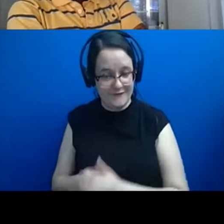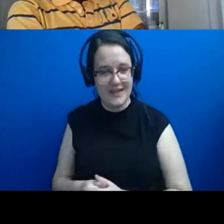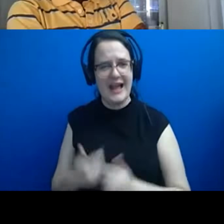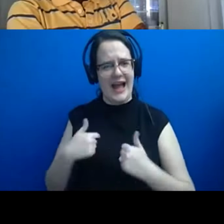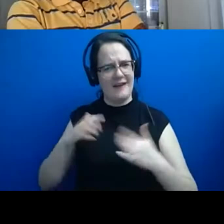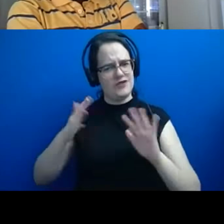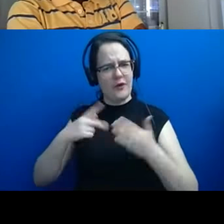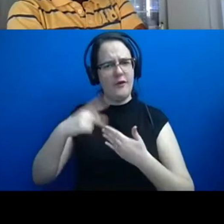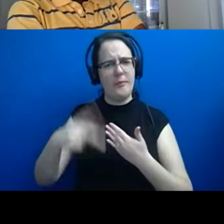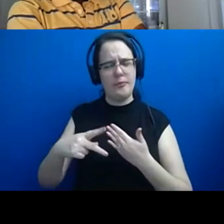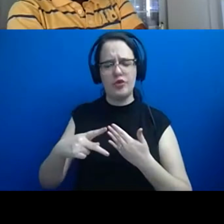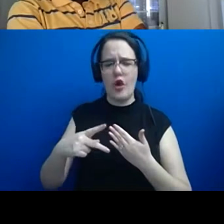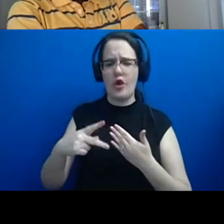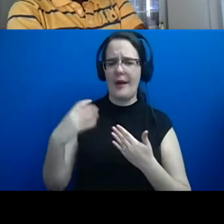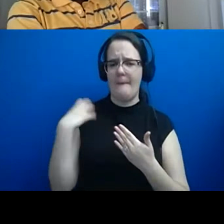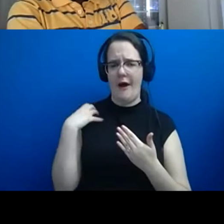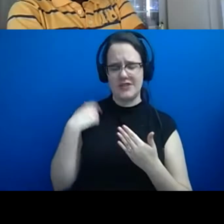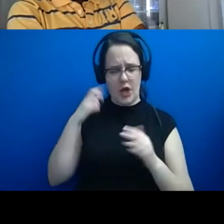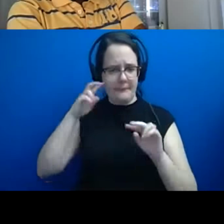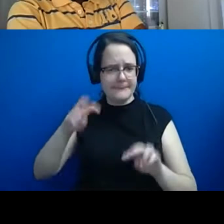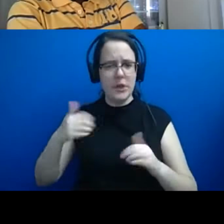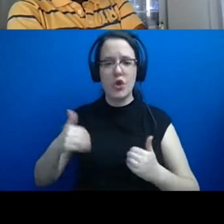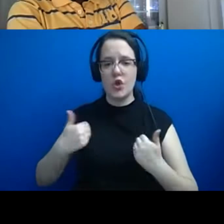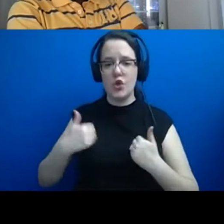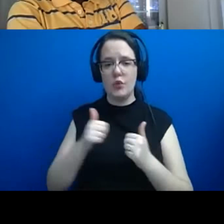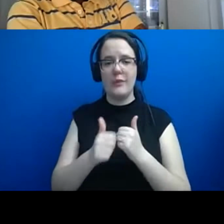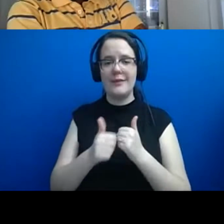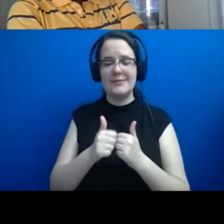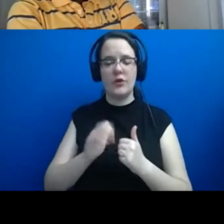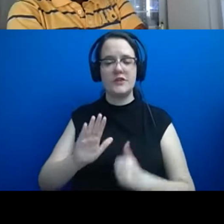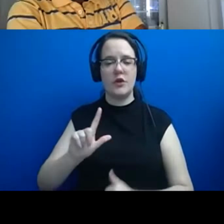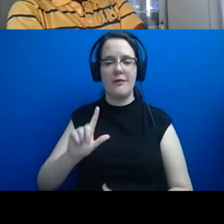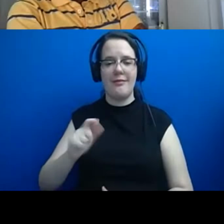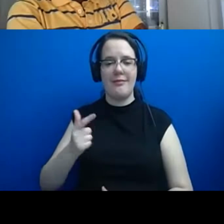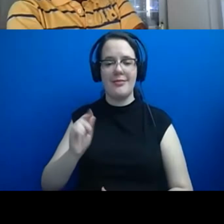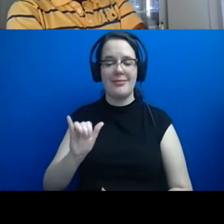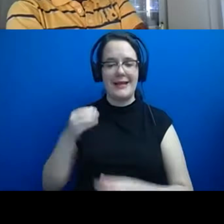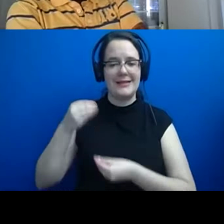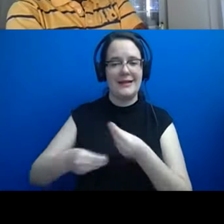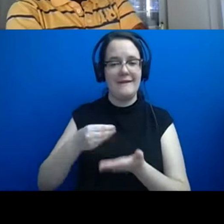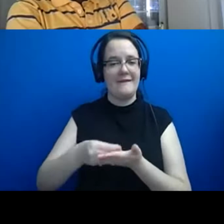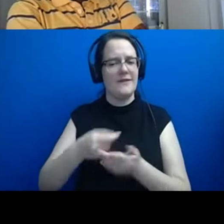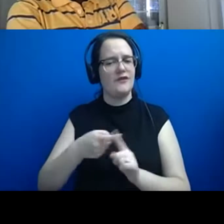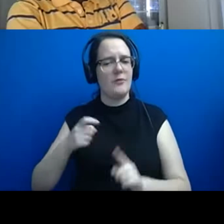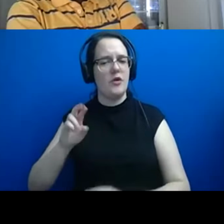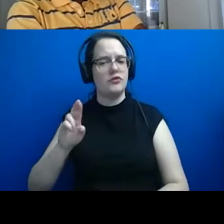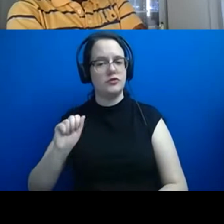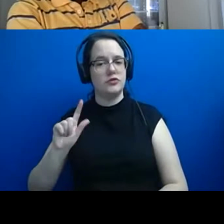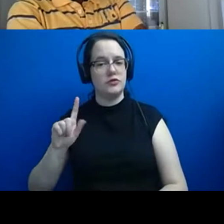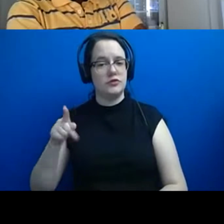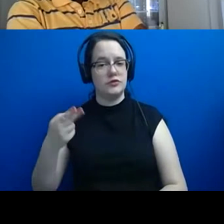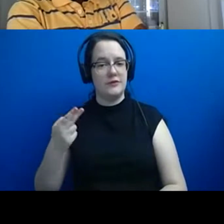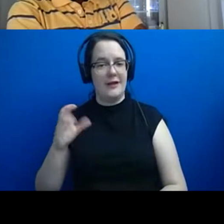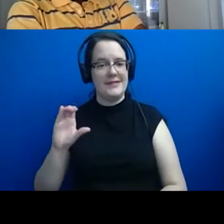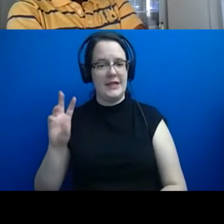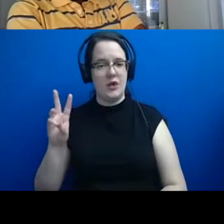officer to oversee the youth sports legacy funds that we received from the Ralph C. Wilson Jr. Foundation.